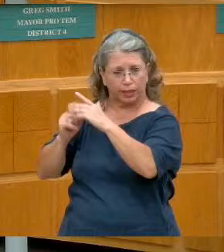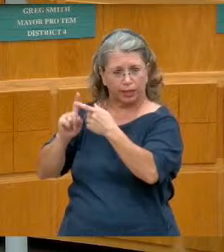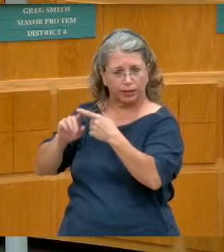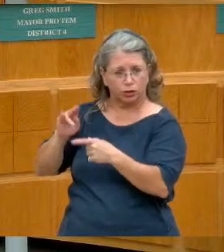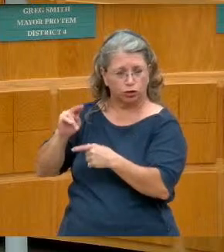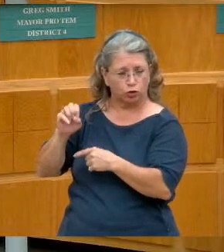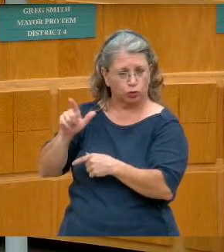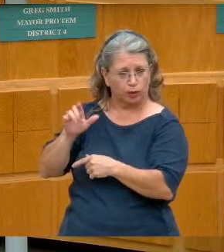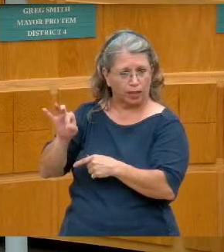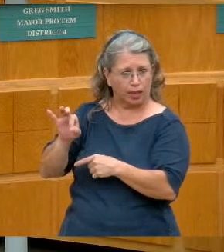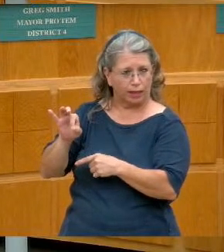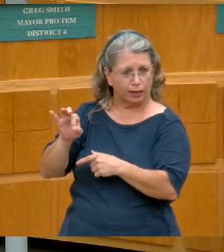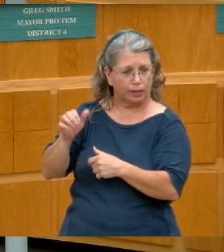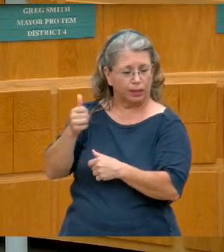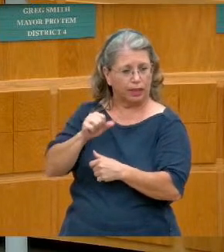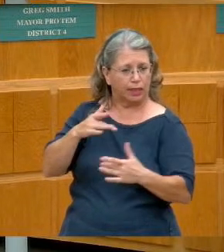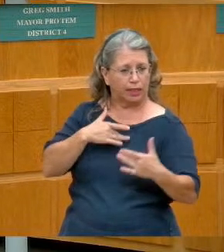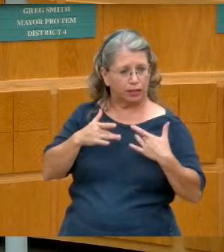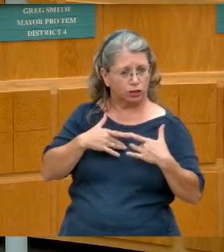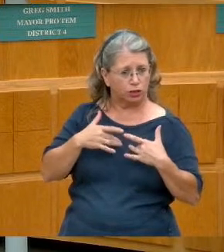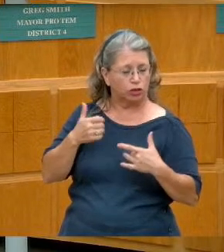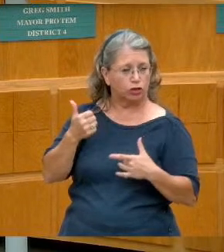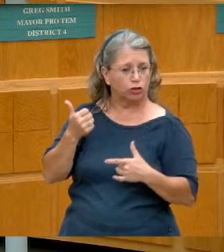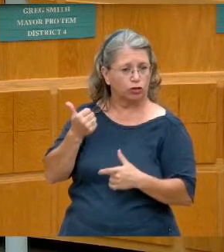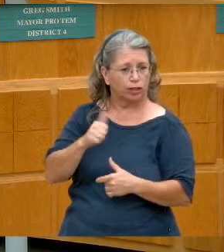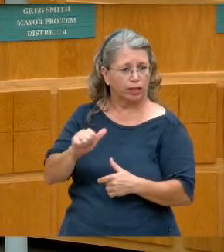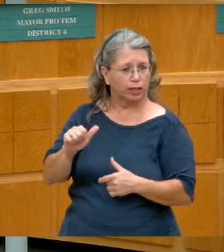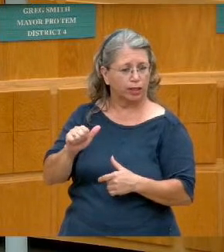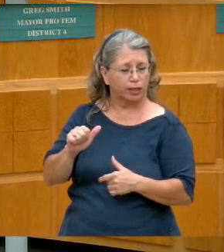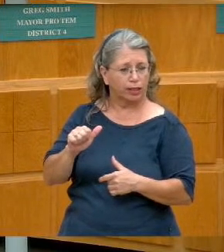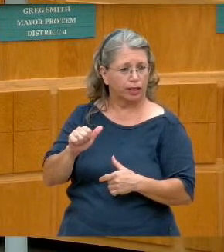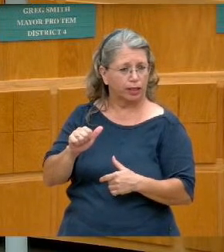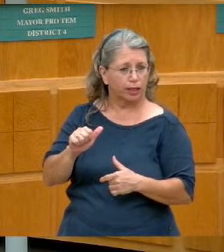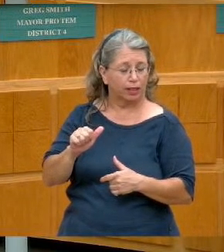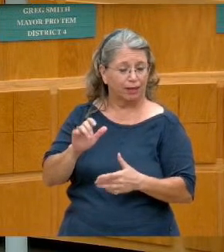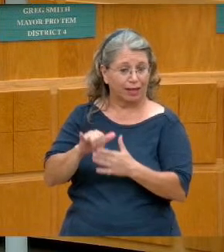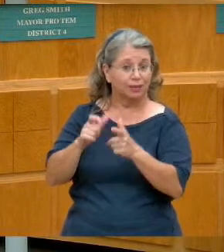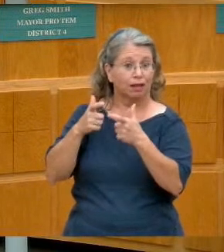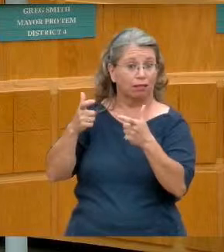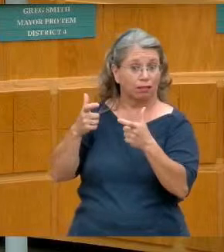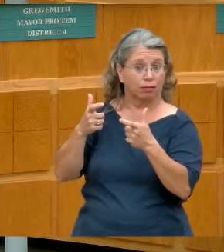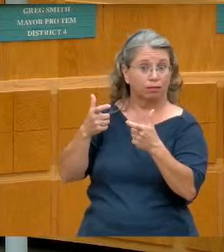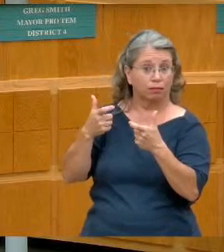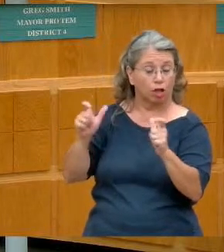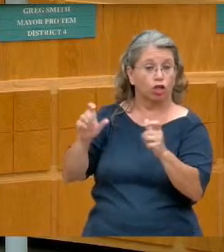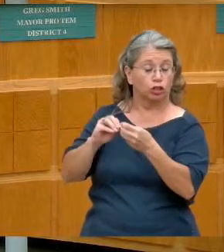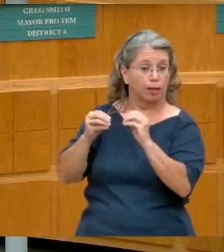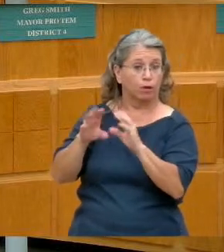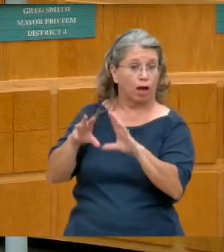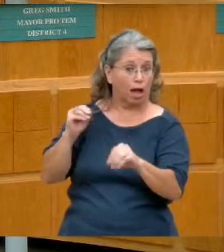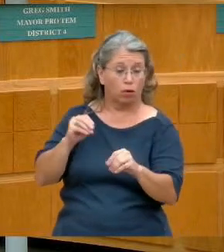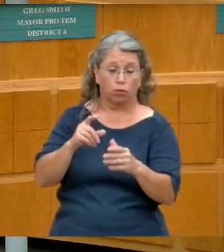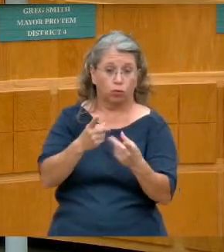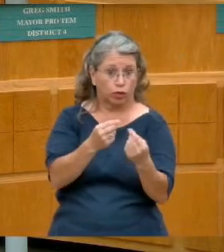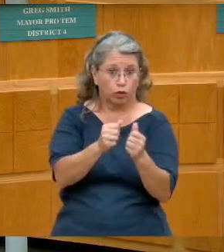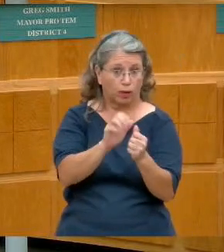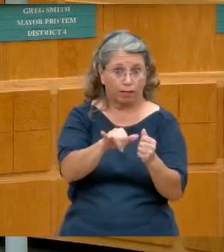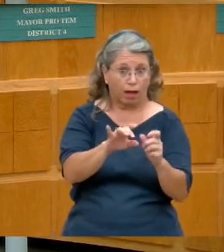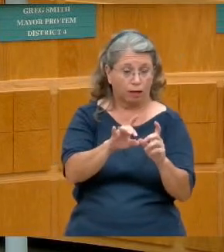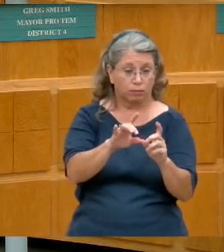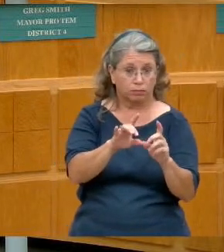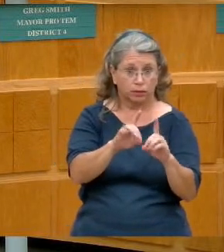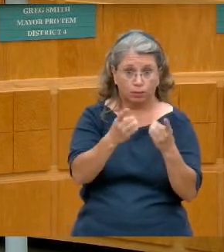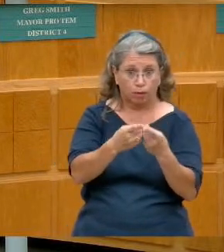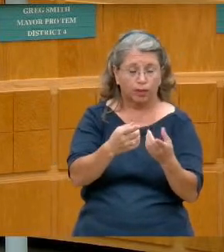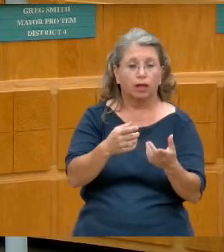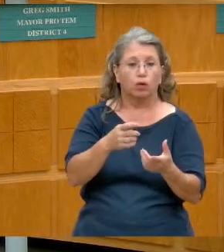maybe concern or a plan of action of what to do with the department with that many that are out? Yeah, so the fire chief knows